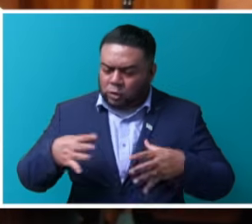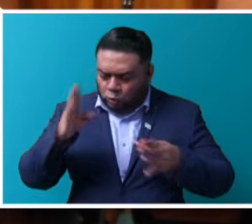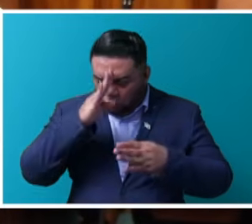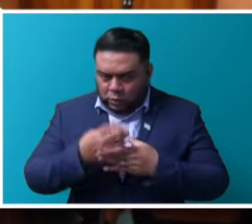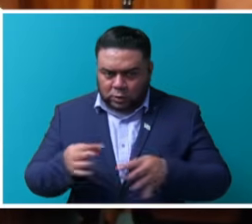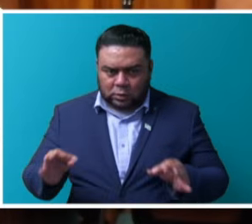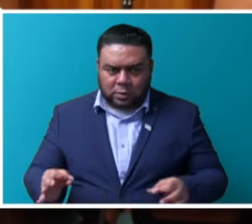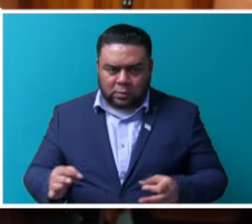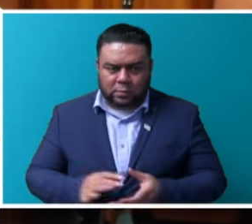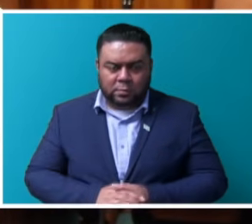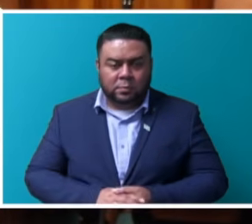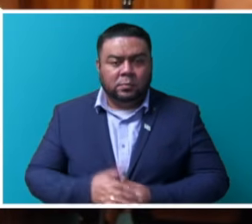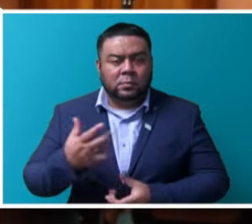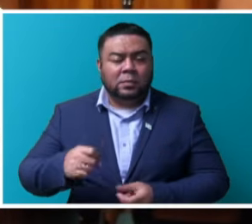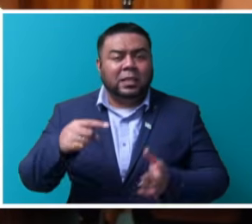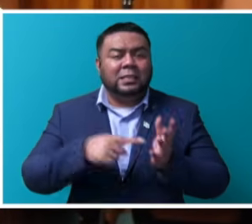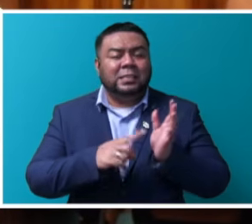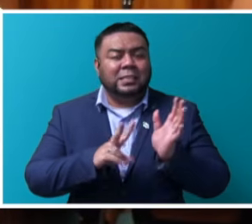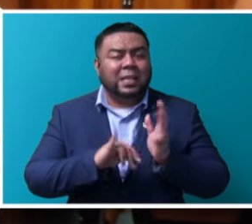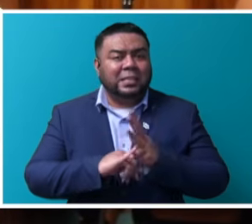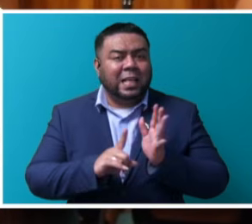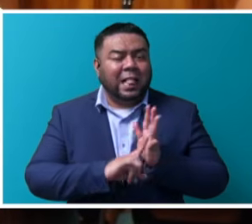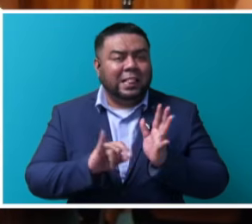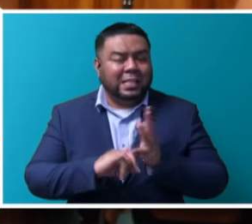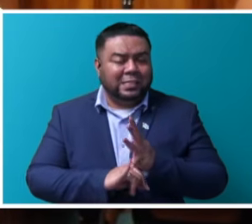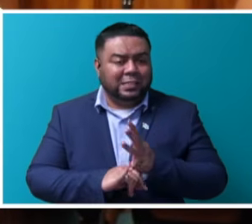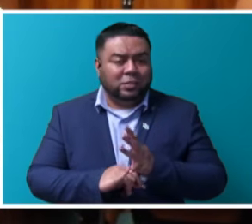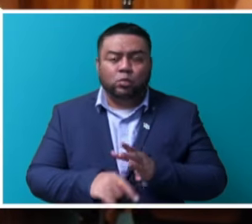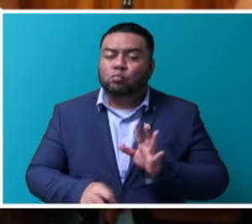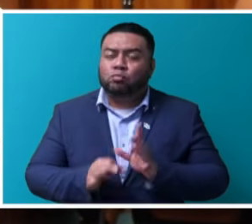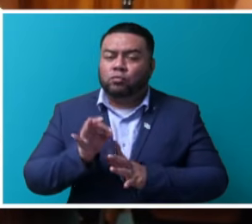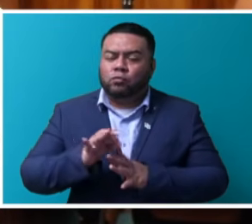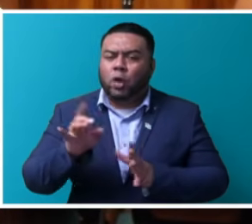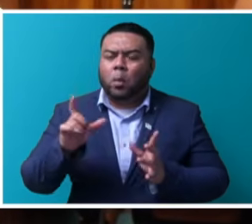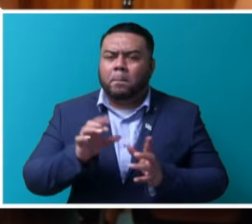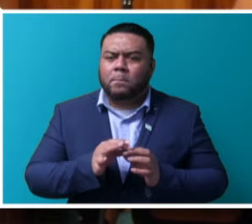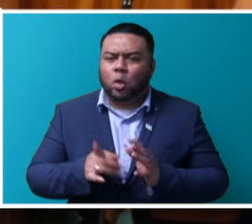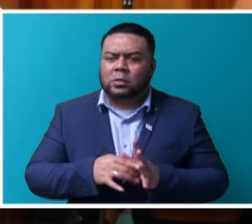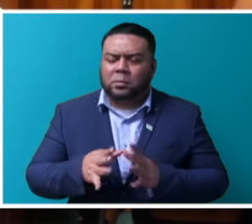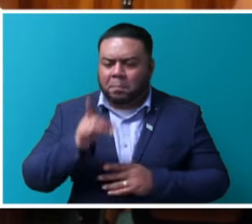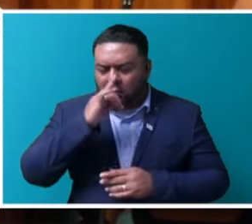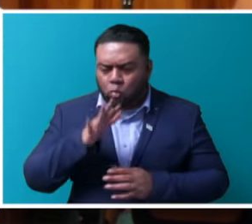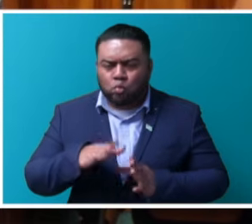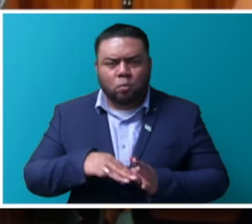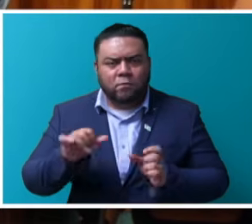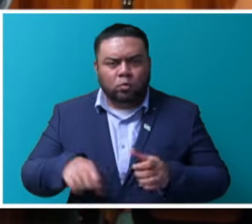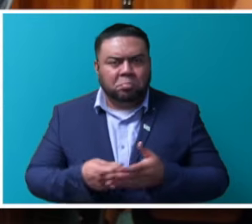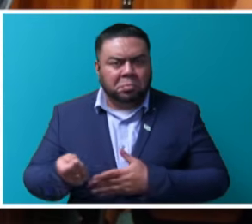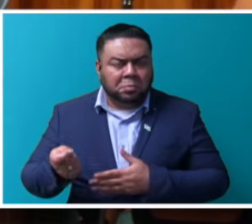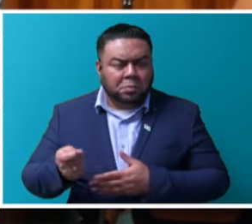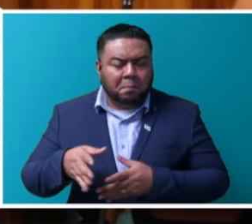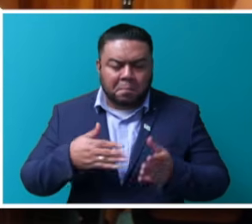are also tightening the TSLS Act to improve compliance for bond defaulters and also equipping TSLS to